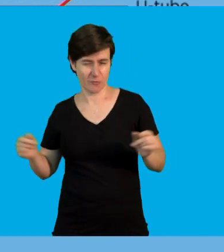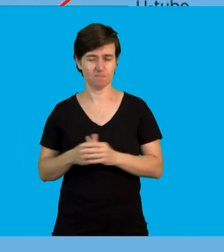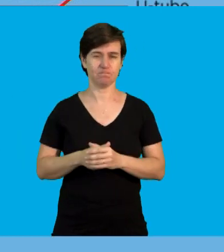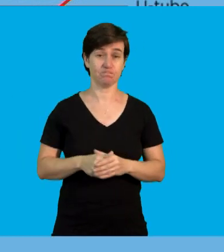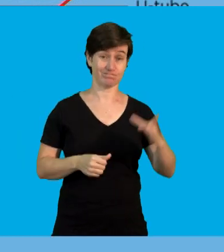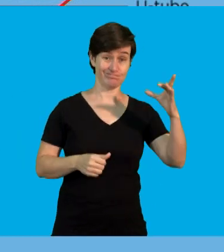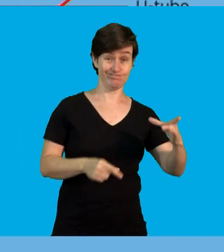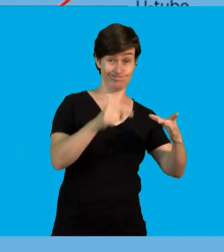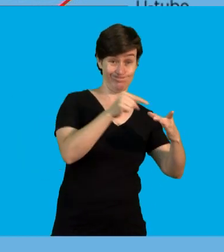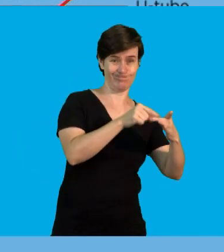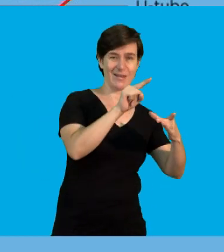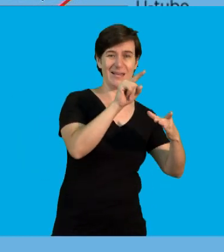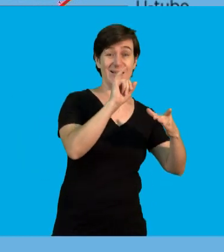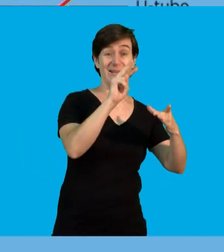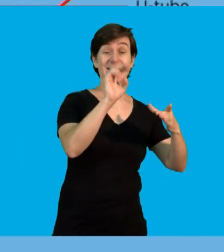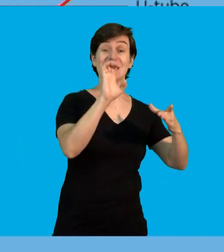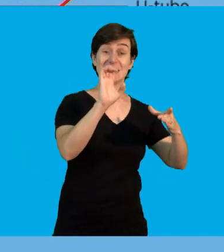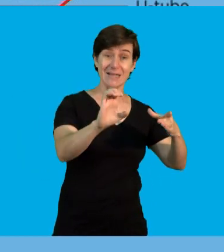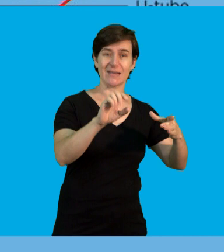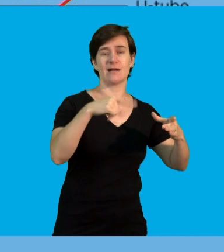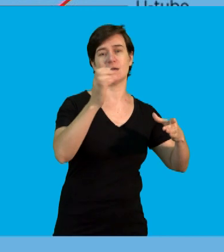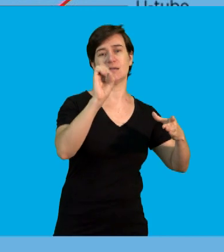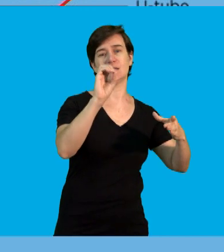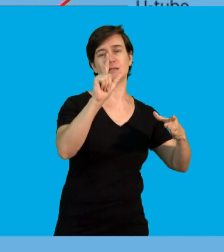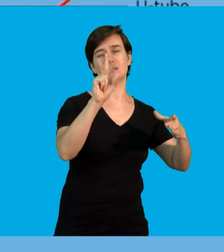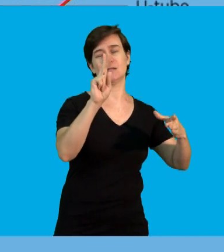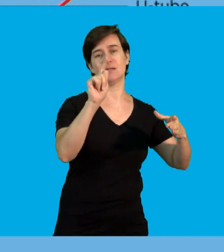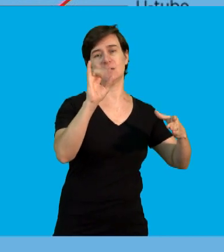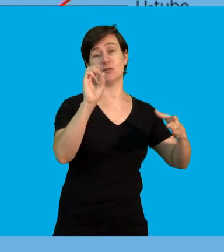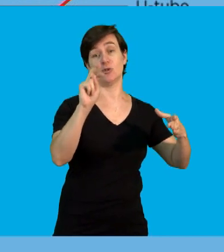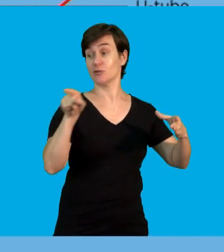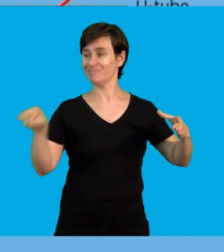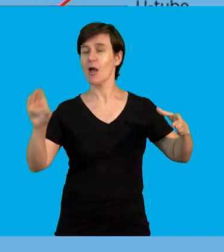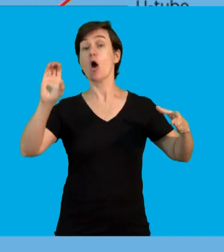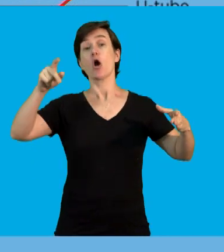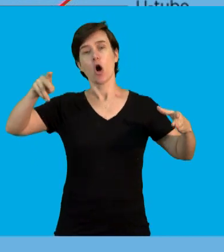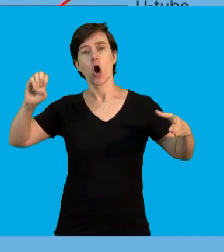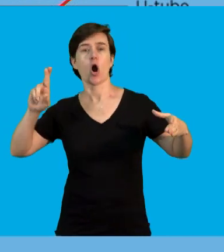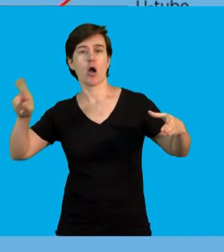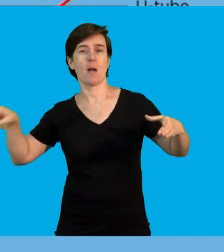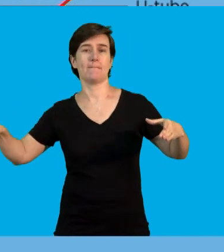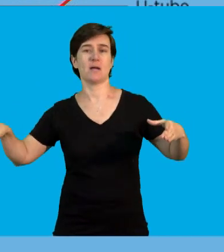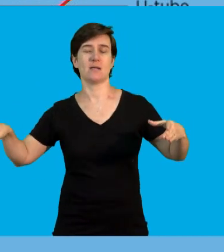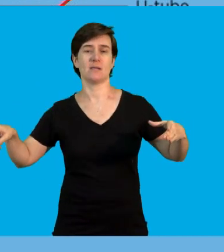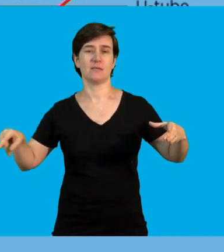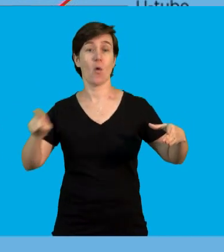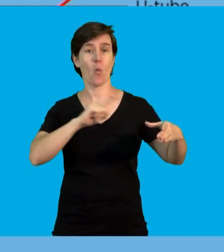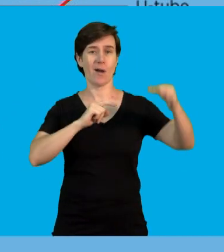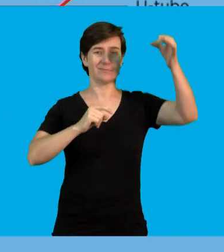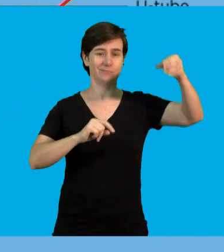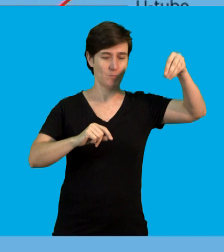solution in beaker number 1 is different from the solution in beaker number 2 because of the electrode that is dipped into